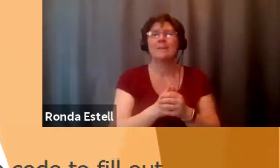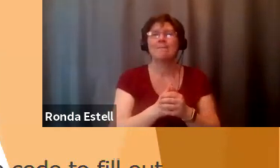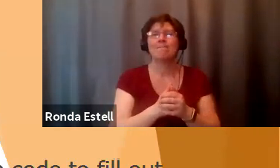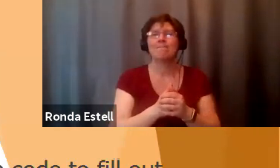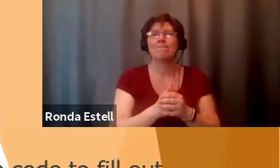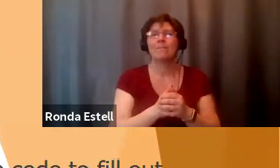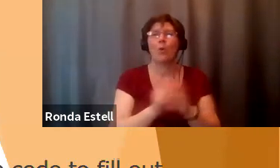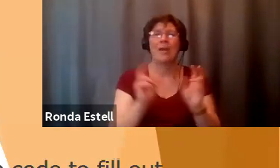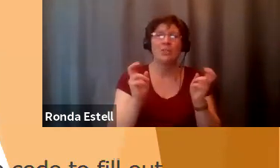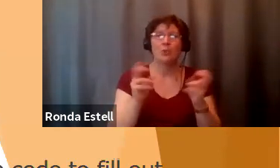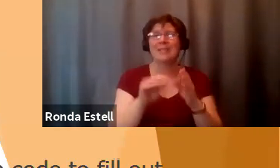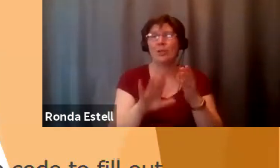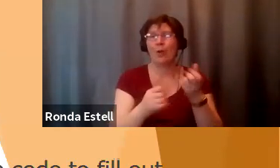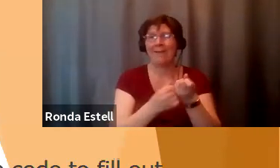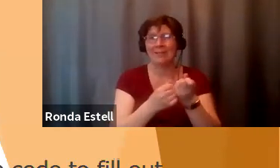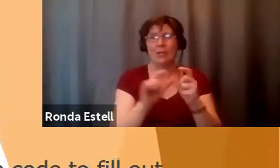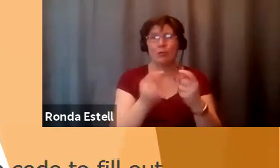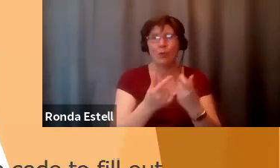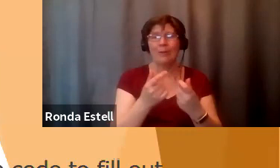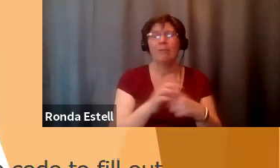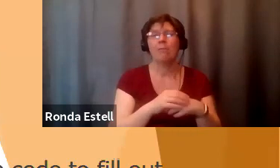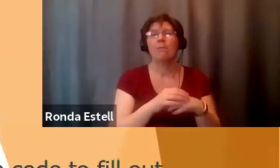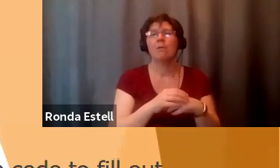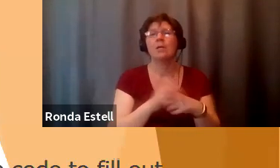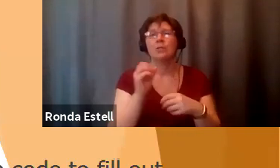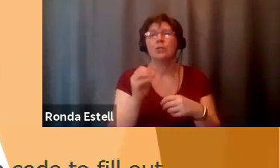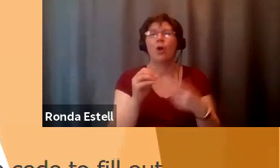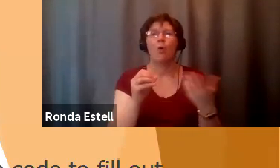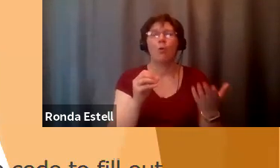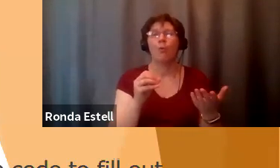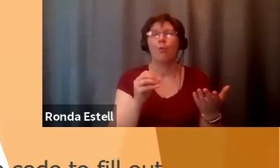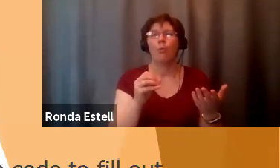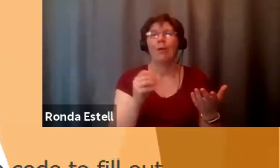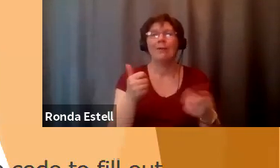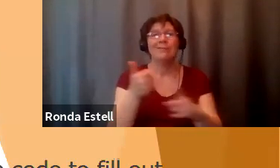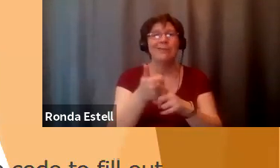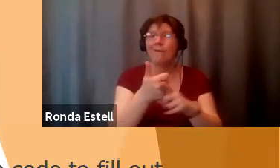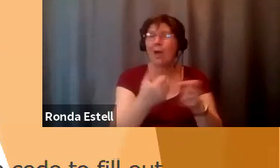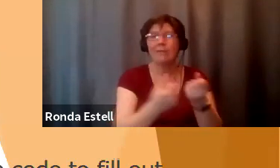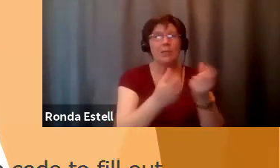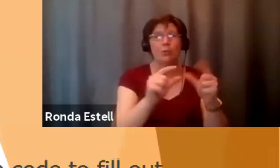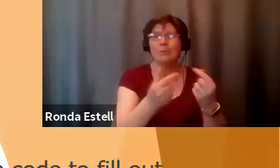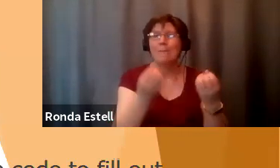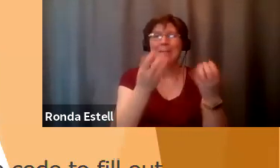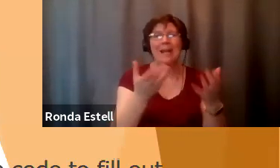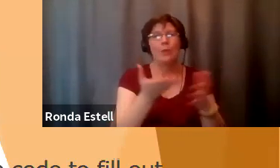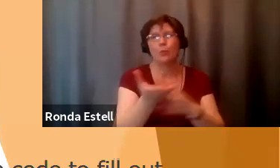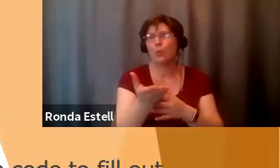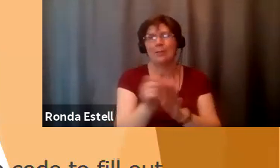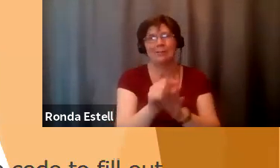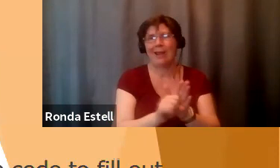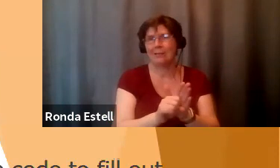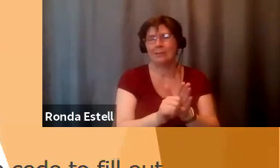in your advocacy group. So the self-advocacy groups, there's several throughout the state.